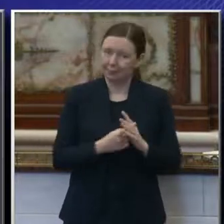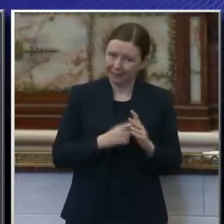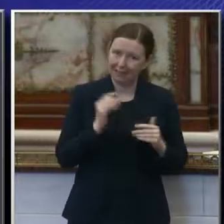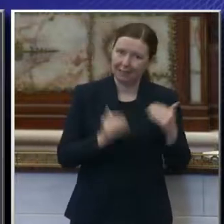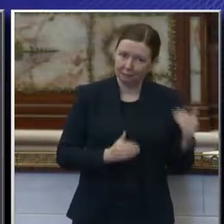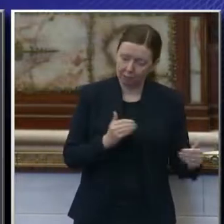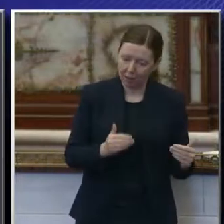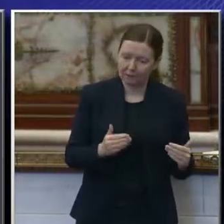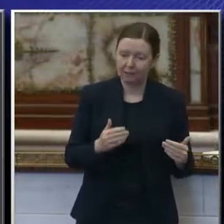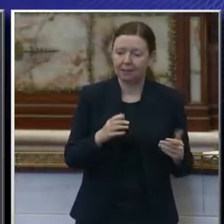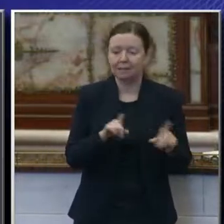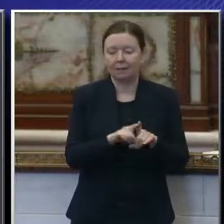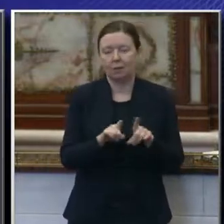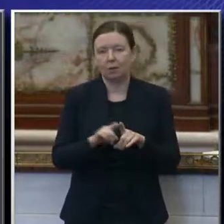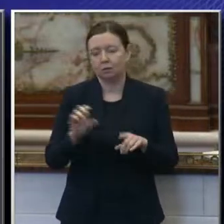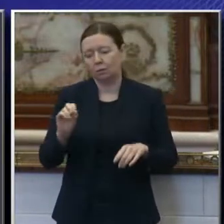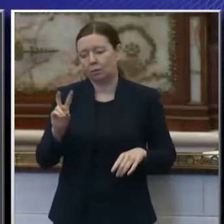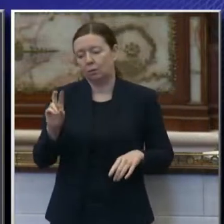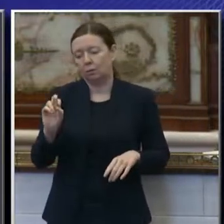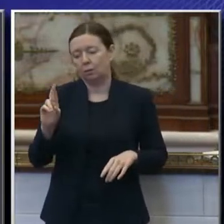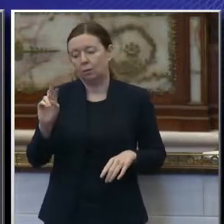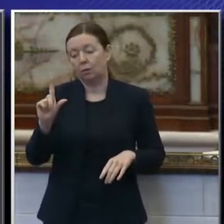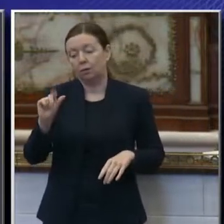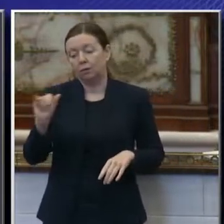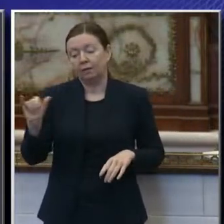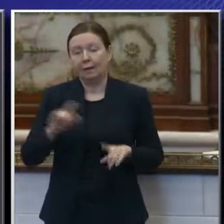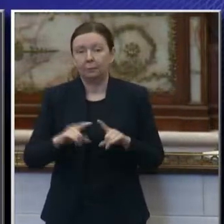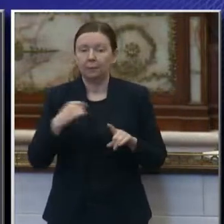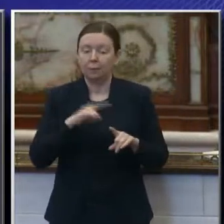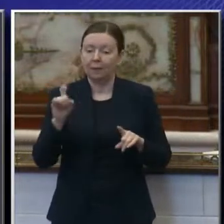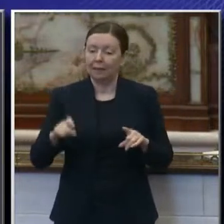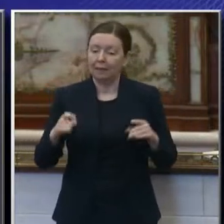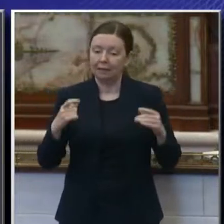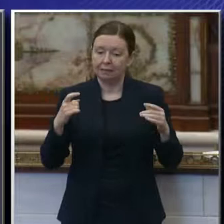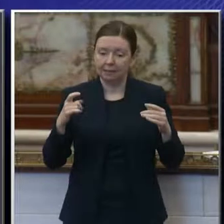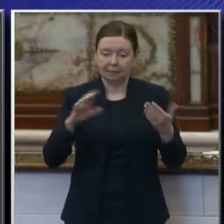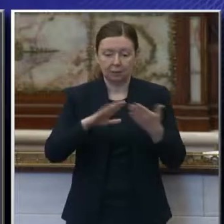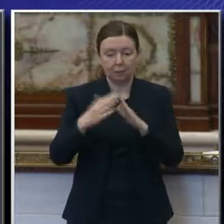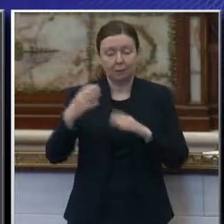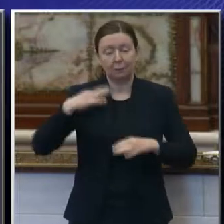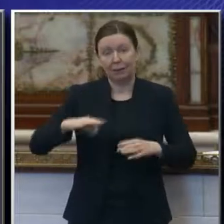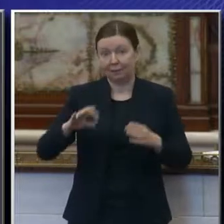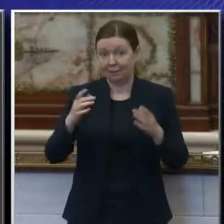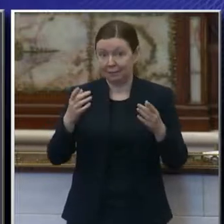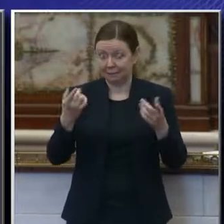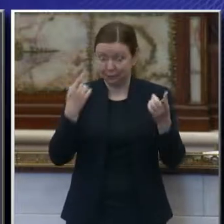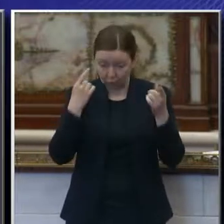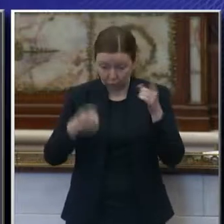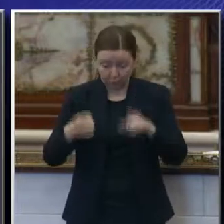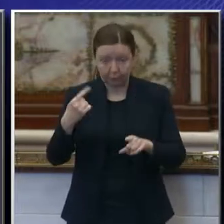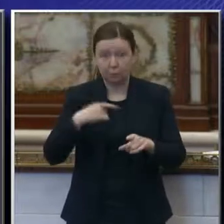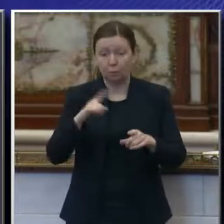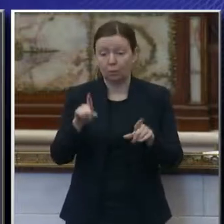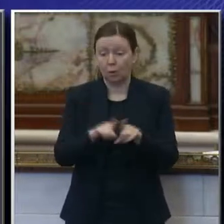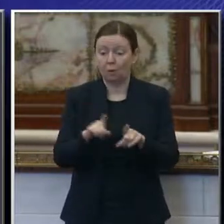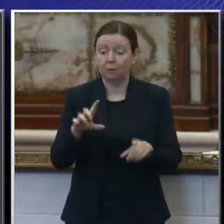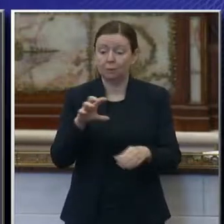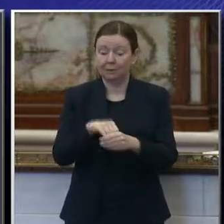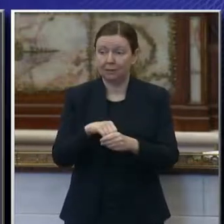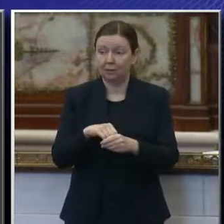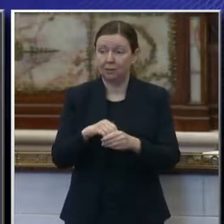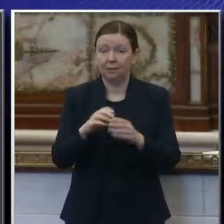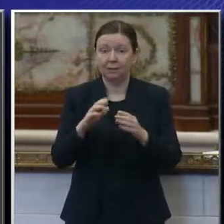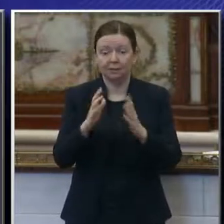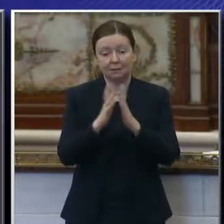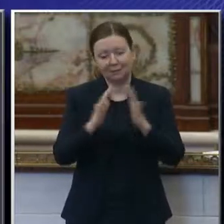also overlay, but also significantly beyond the community of benefits agreement, we're also engaged in talking about the overall diversity